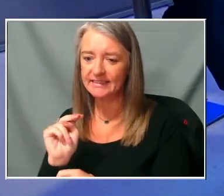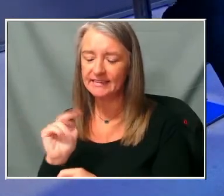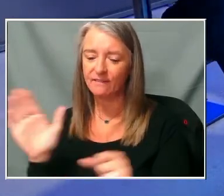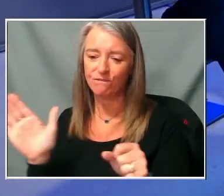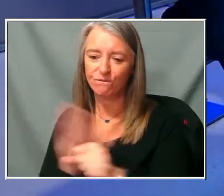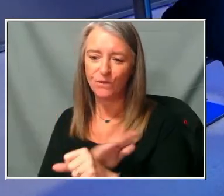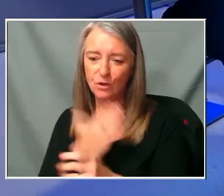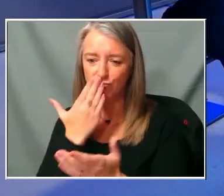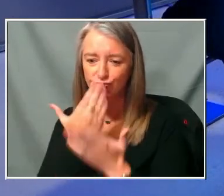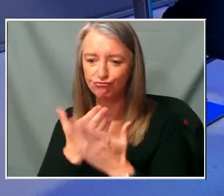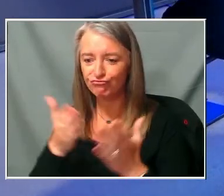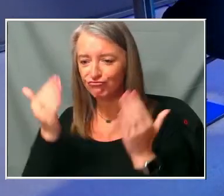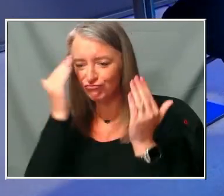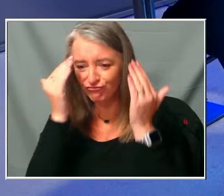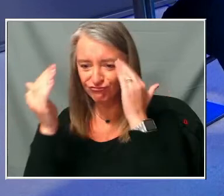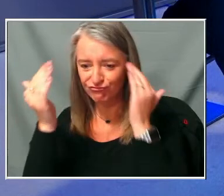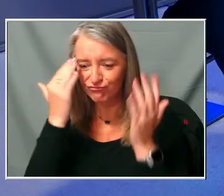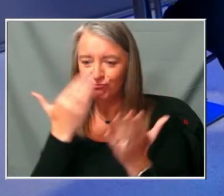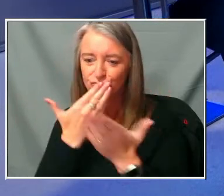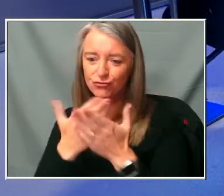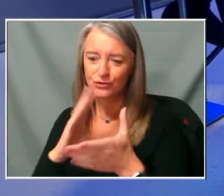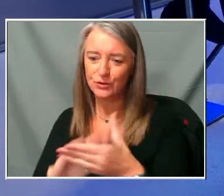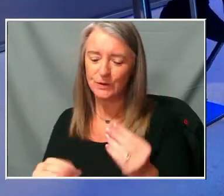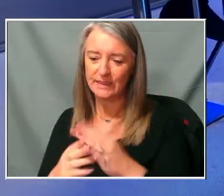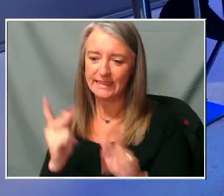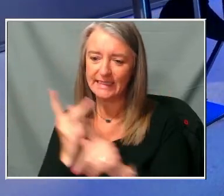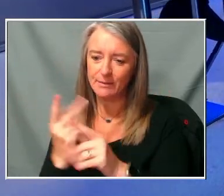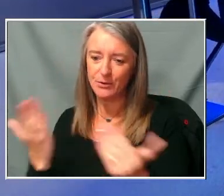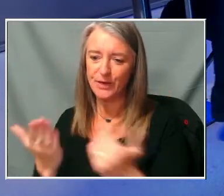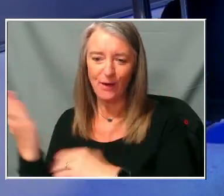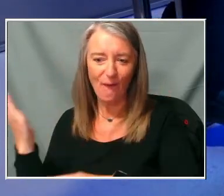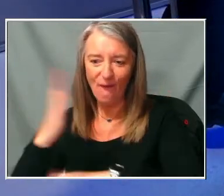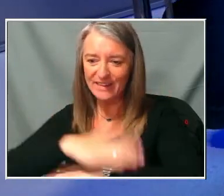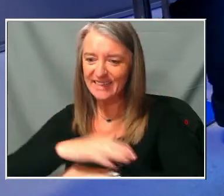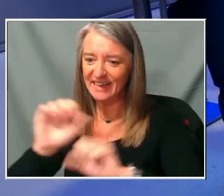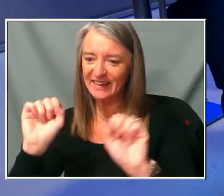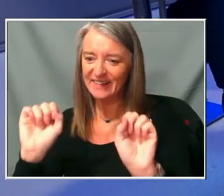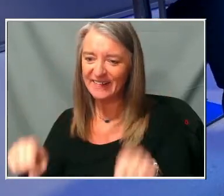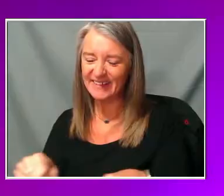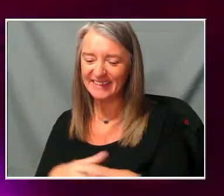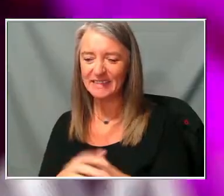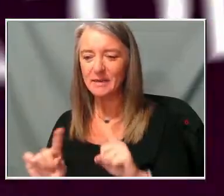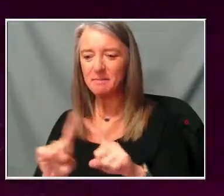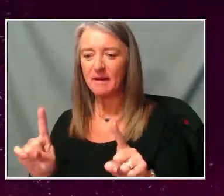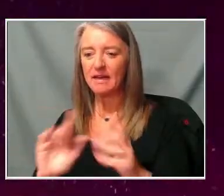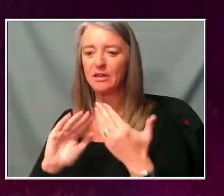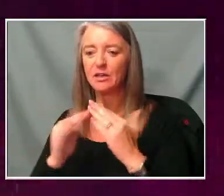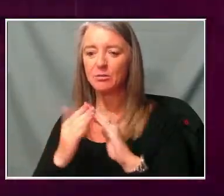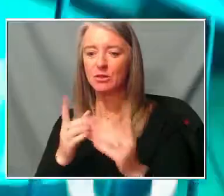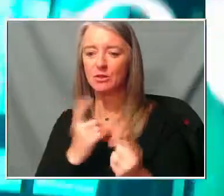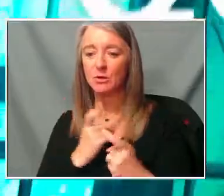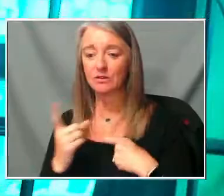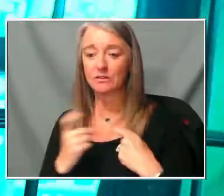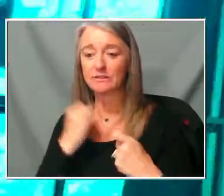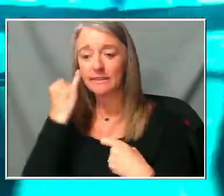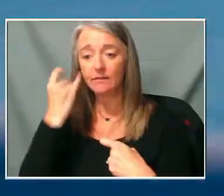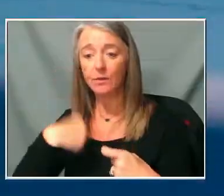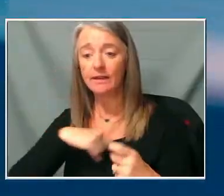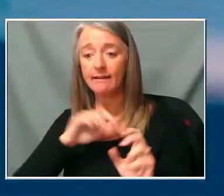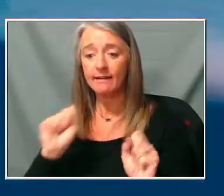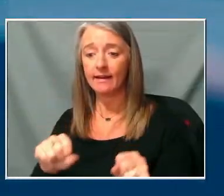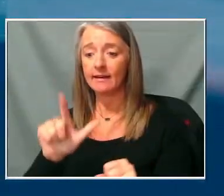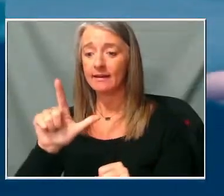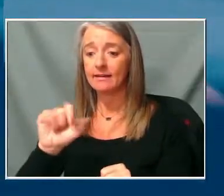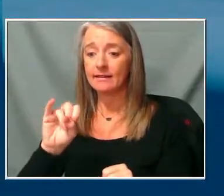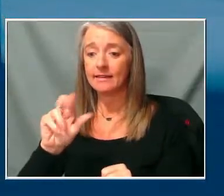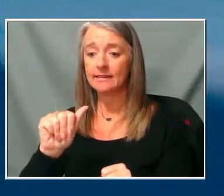of good stories. I know we could keep you here all day. Let's get to some community questions, though, if we can. Lisa wants to